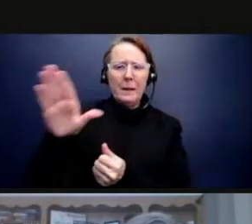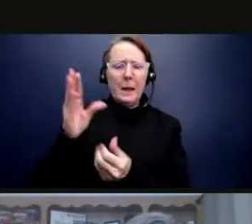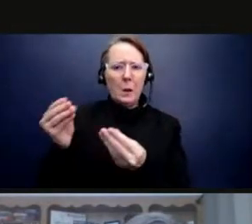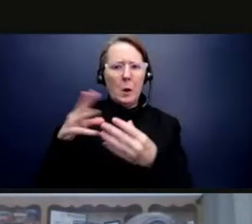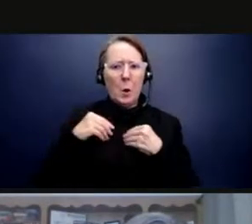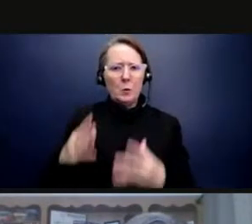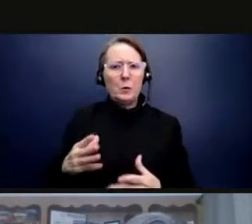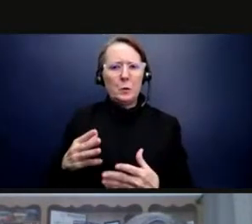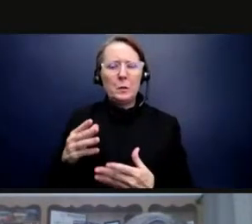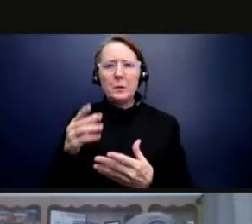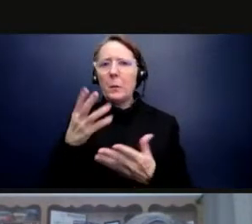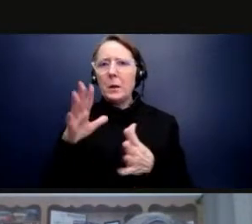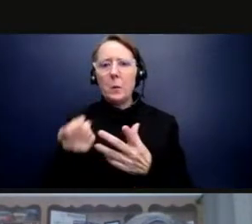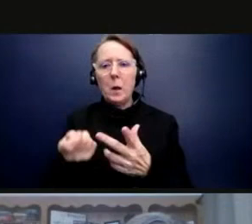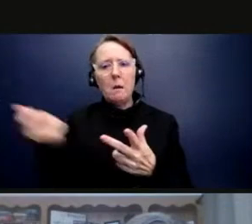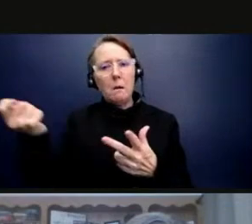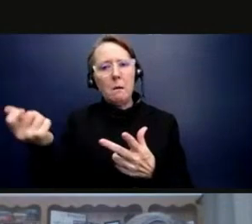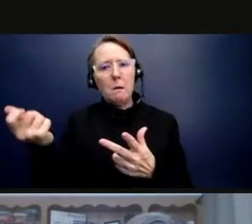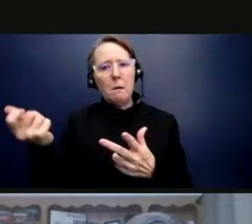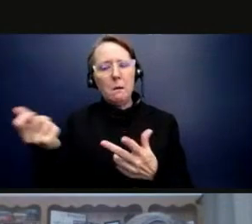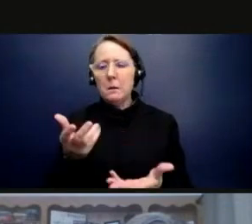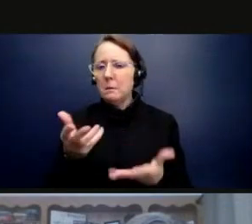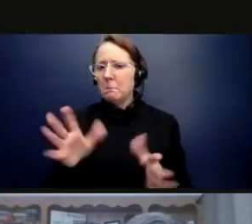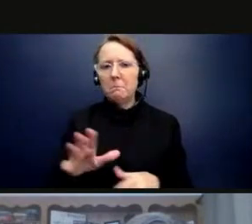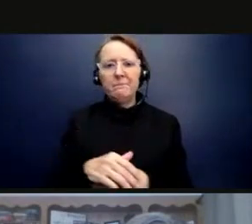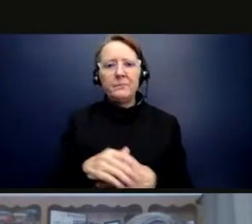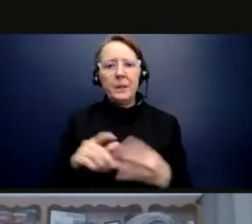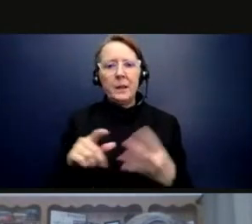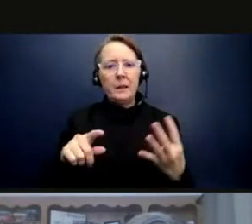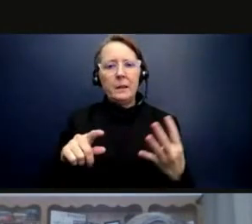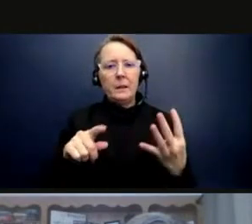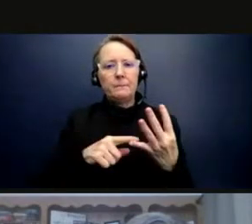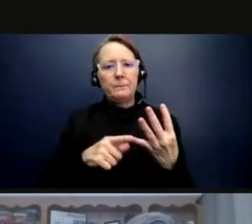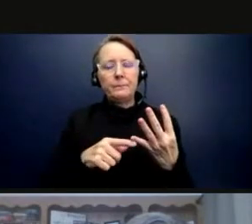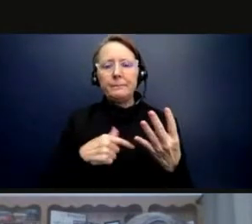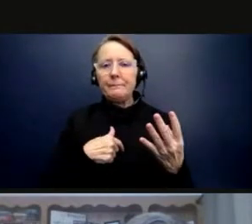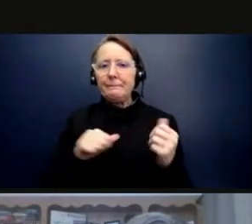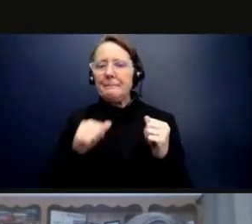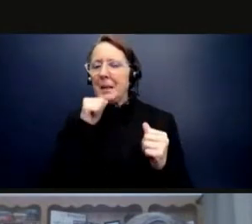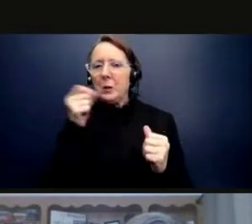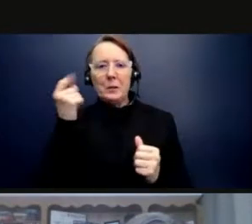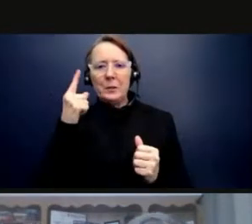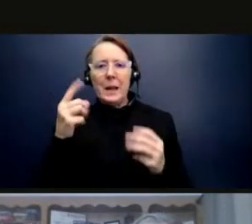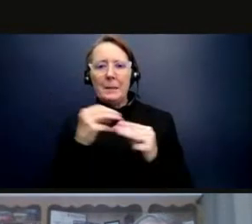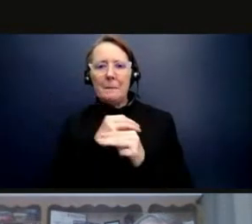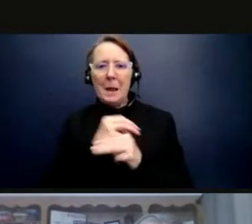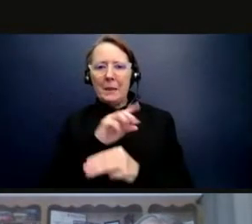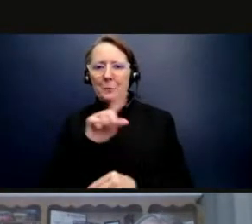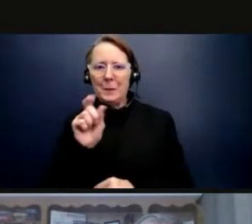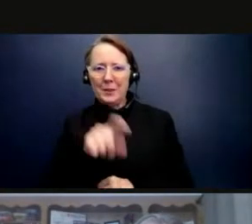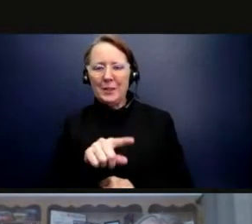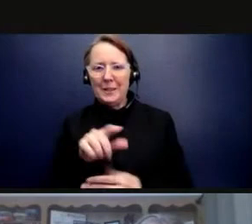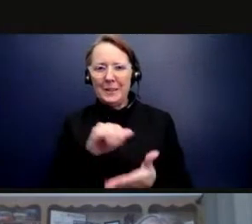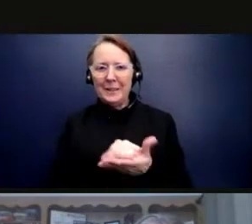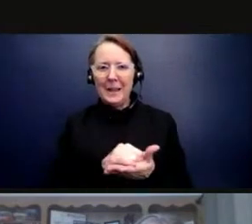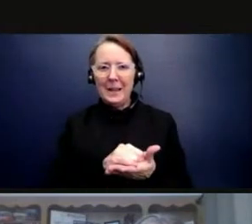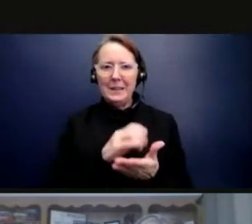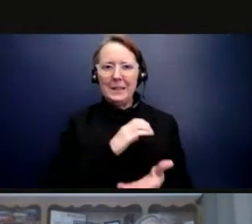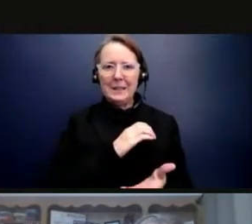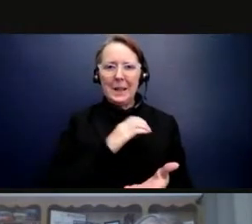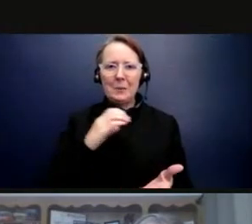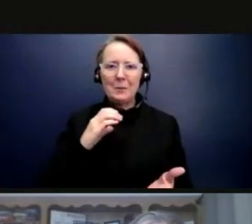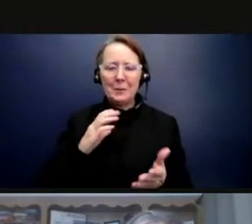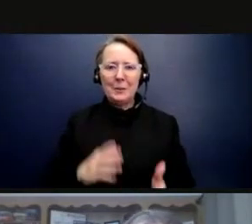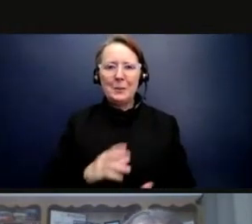don't want it to drop off of the list. And then I'm not sure I understand the math question that Councilor